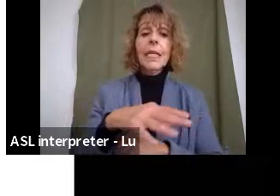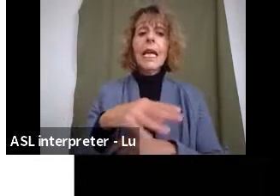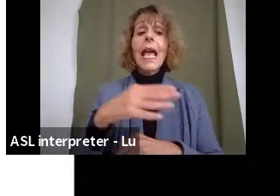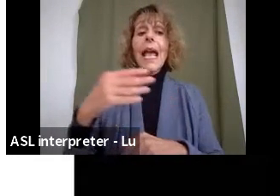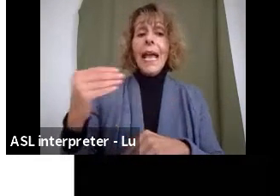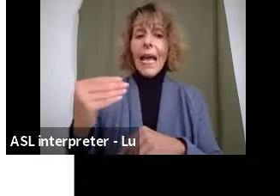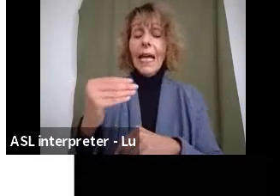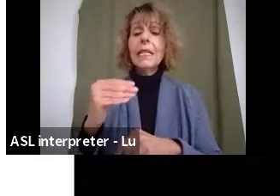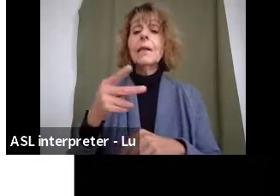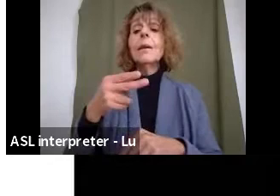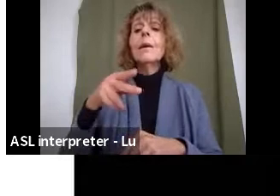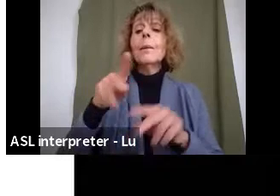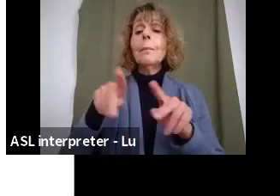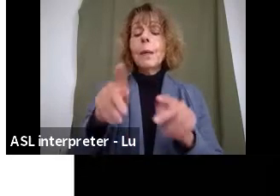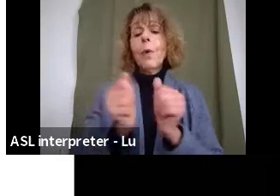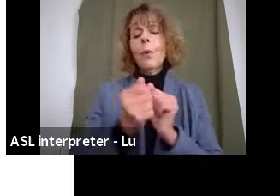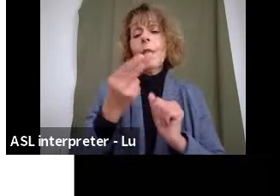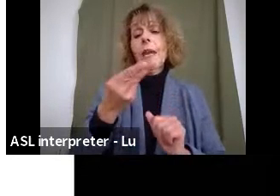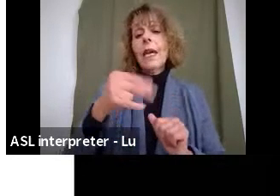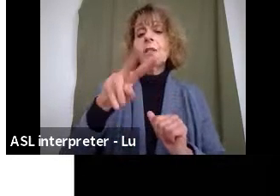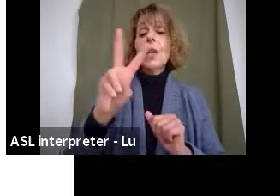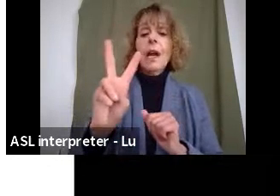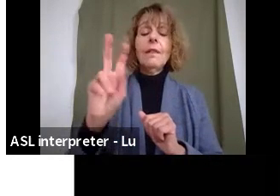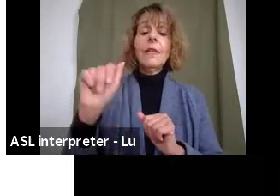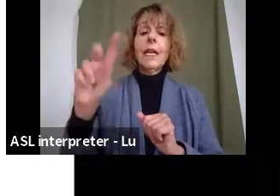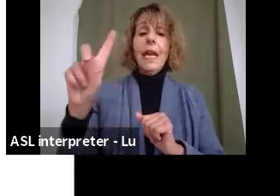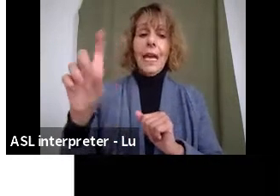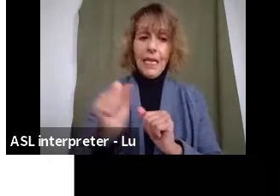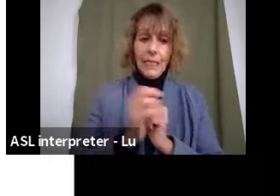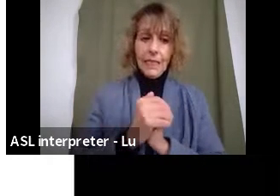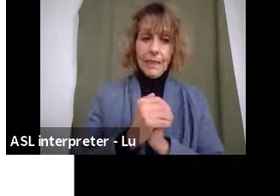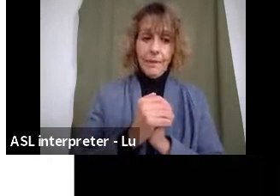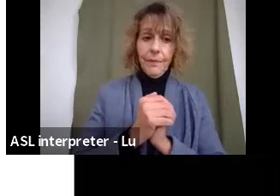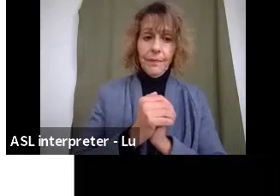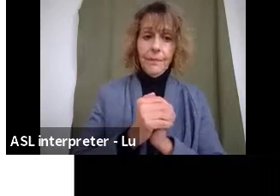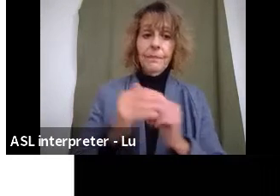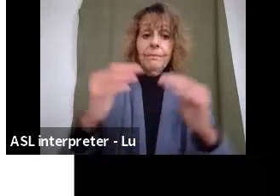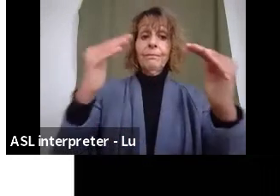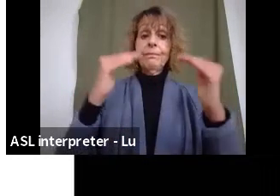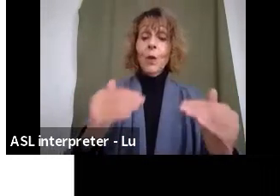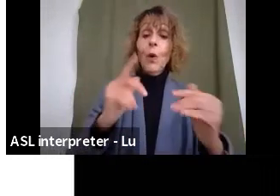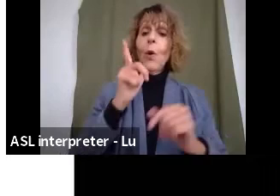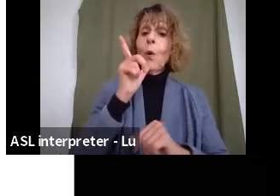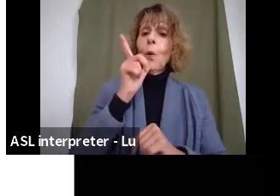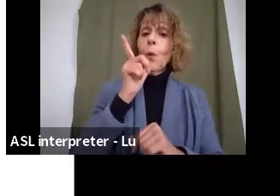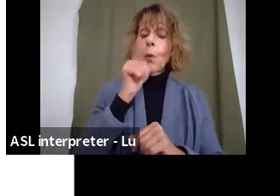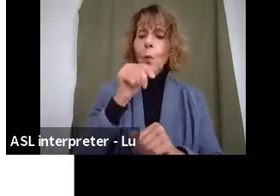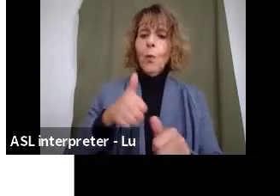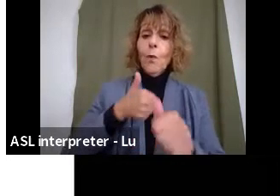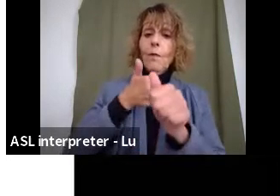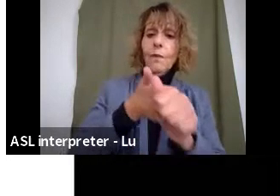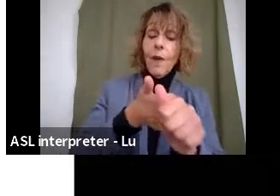the Department of Justice's Civil Rights Division. And here's the website. We will be sending